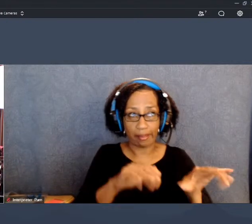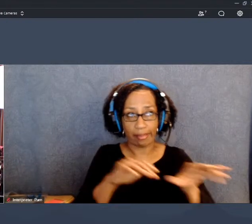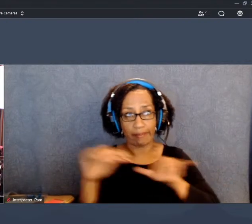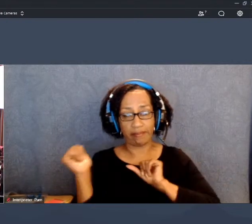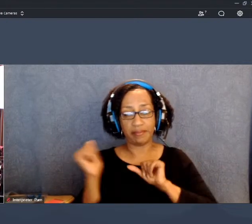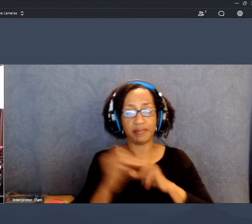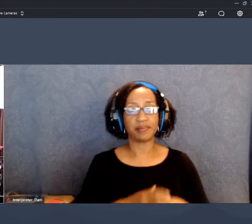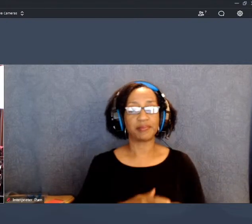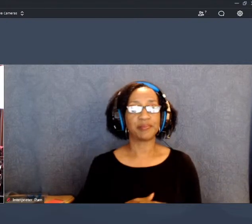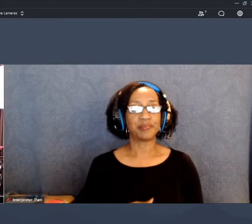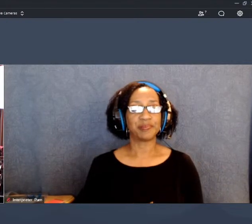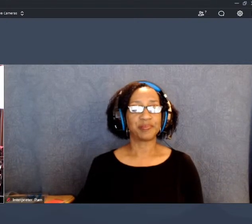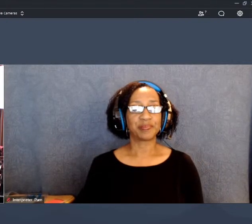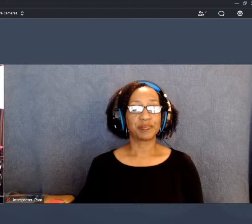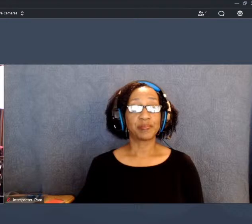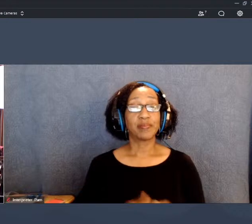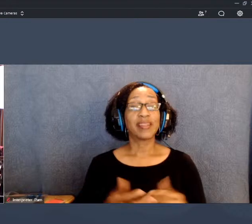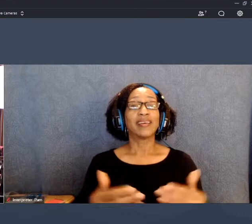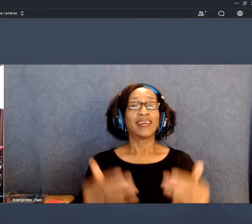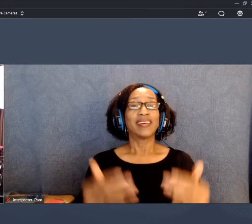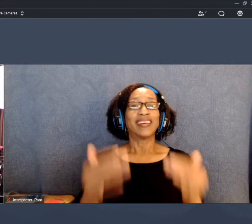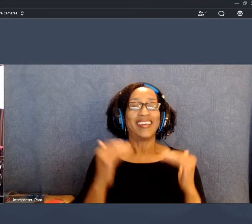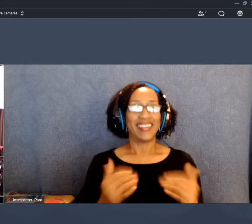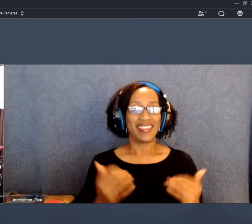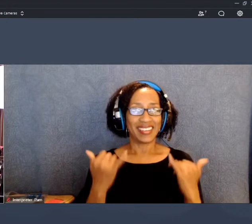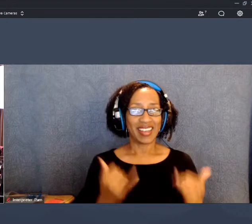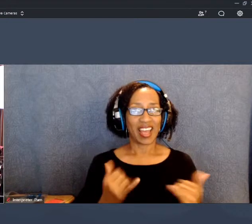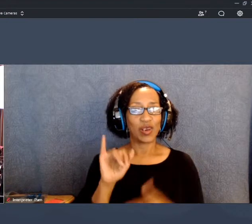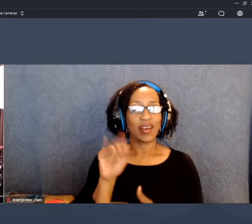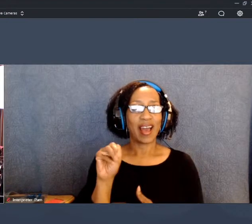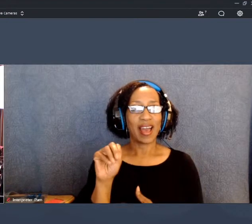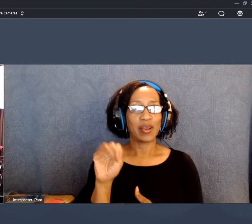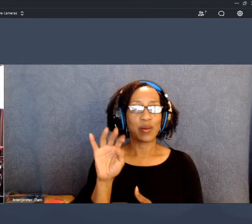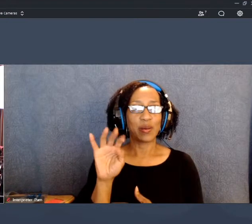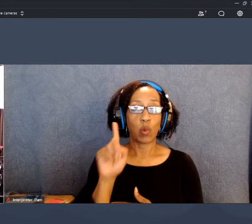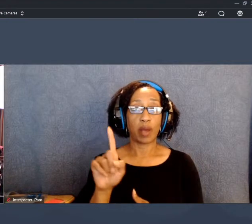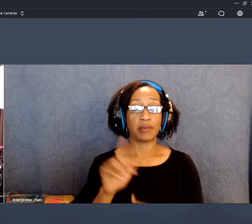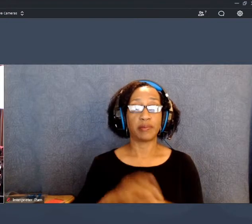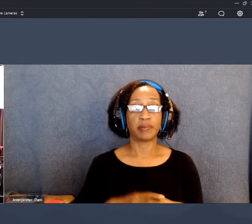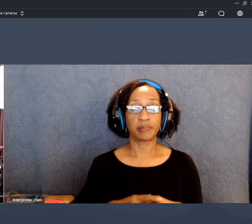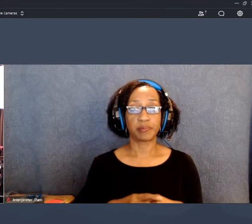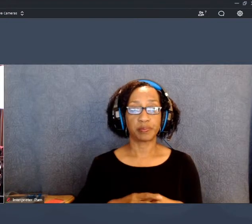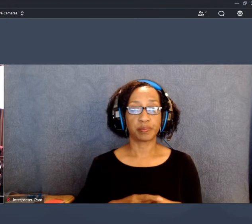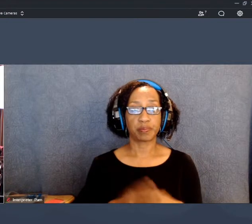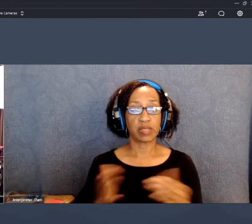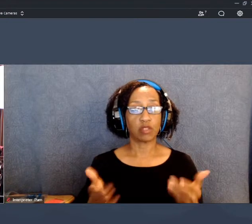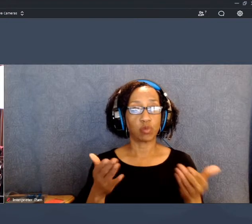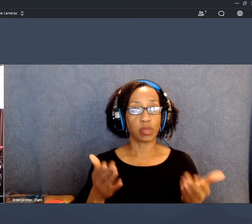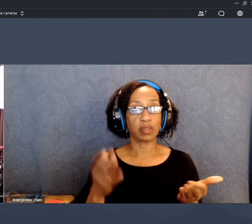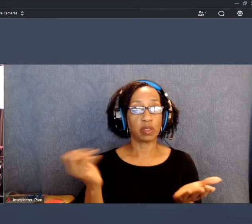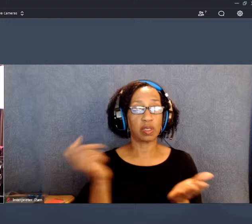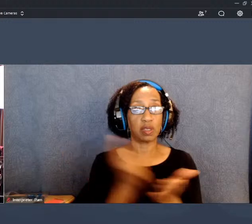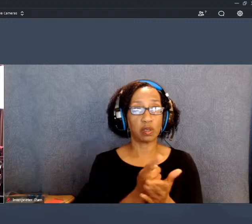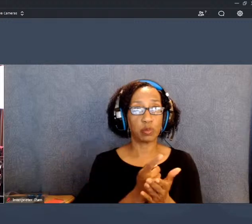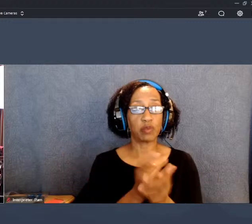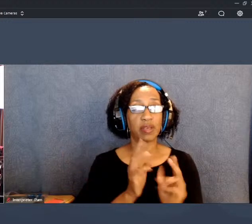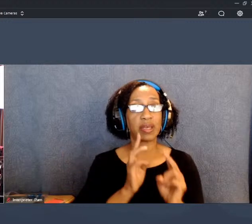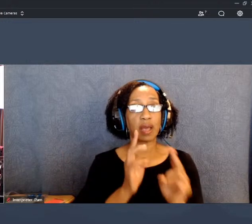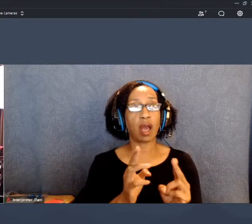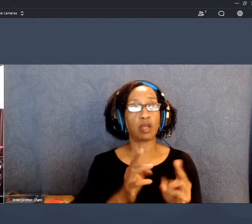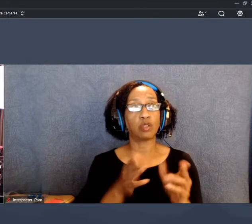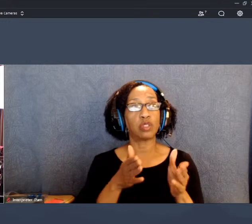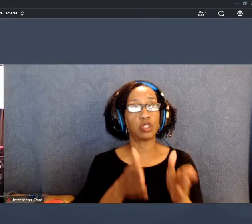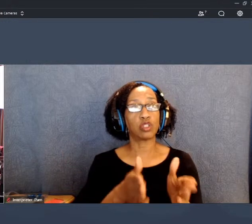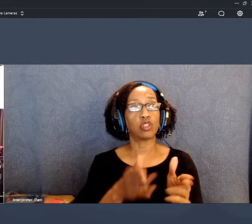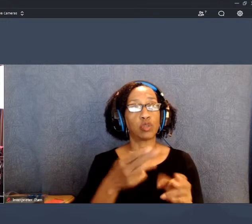Okay, that being said, now let's go to item 1. Madam Comptroller. Item number 1 is a resolution approving an honorary street name change